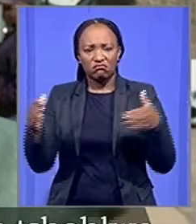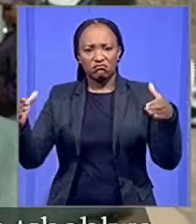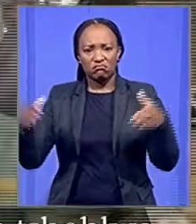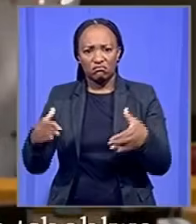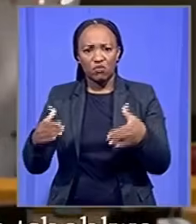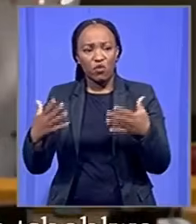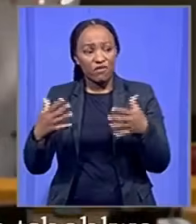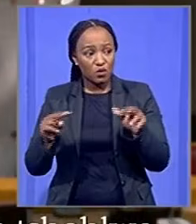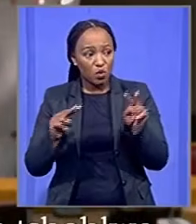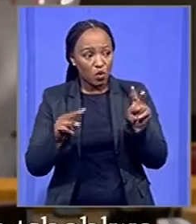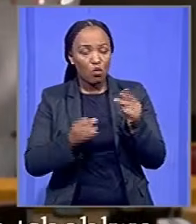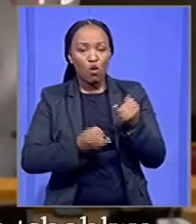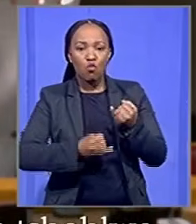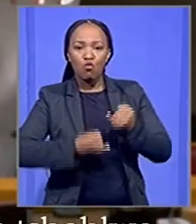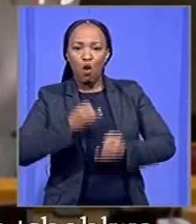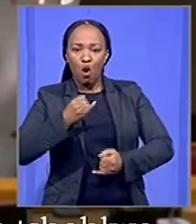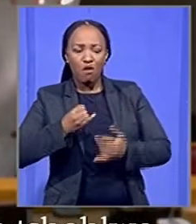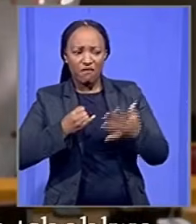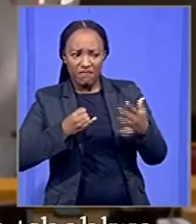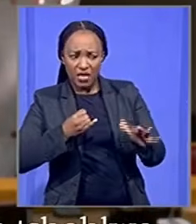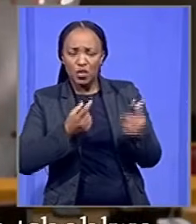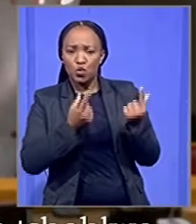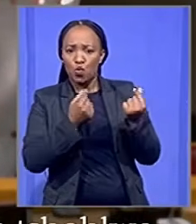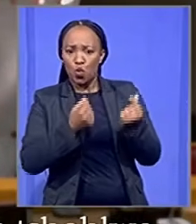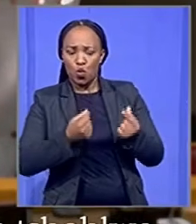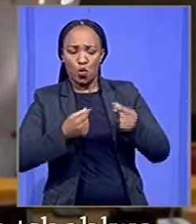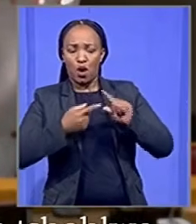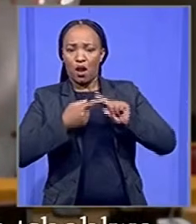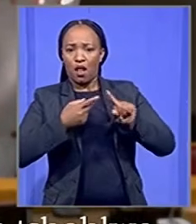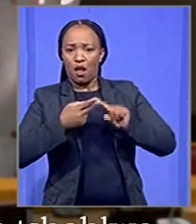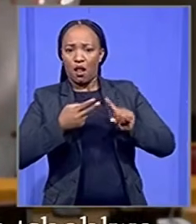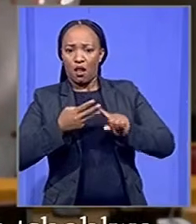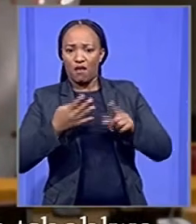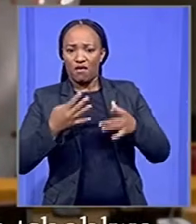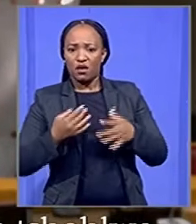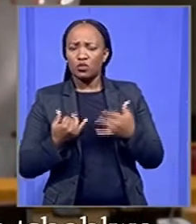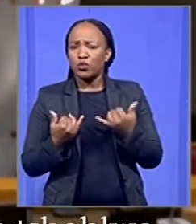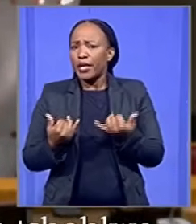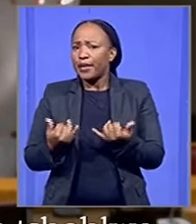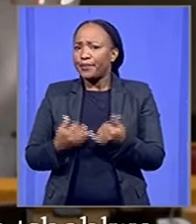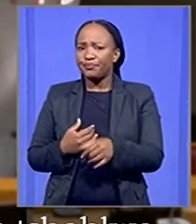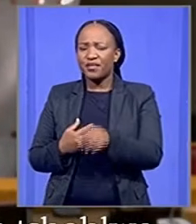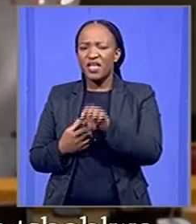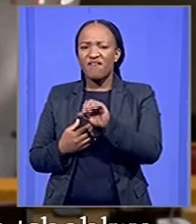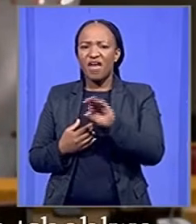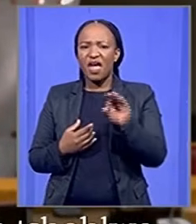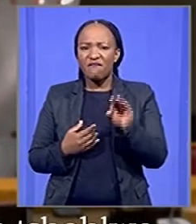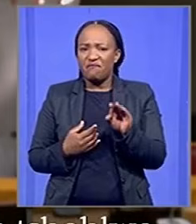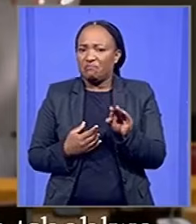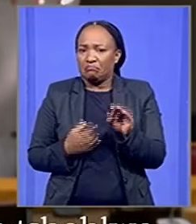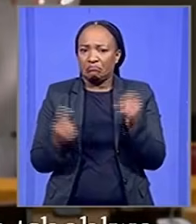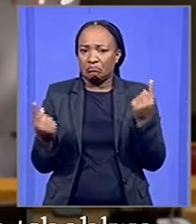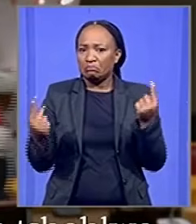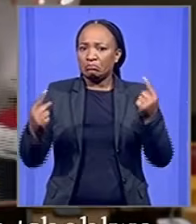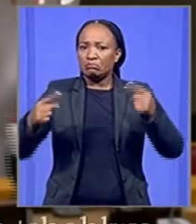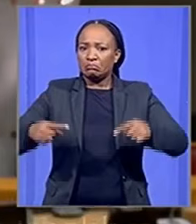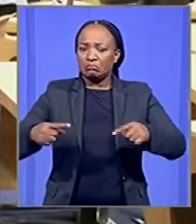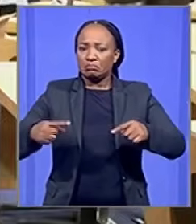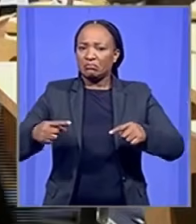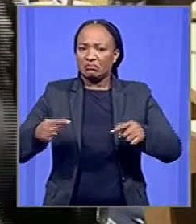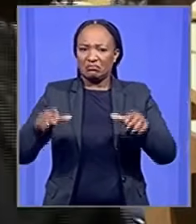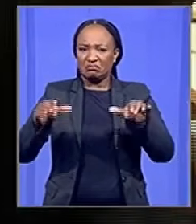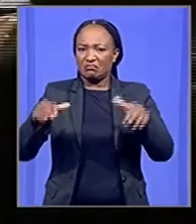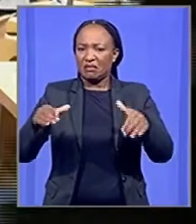have to improve. We have noticed today that the EFF was not even in the house, and that speaks about there's still